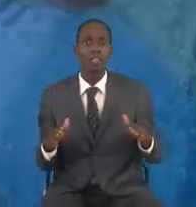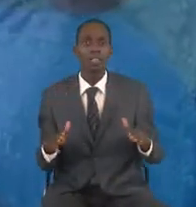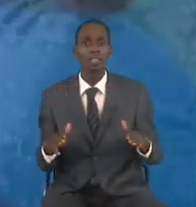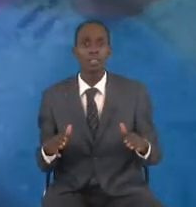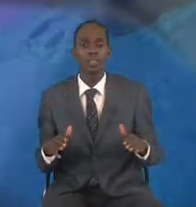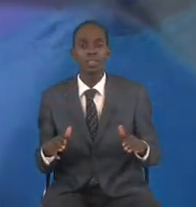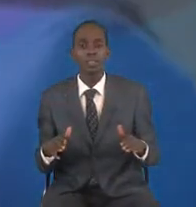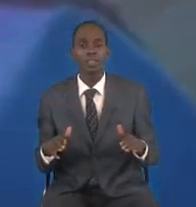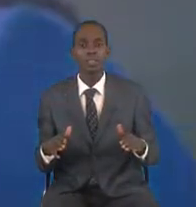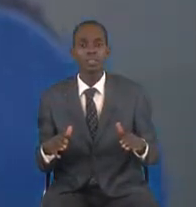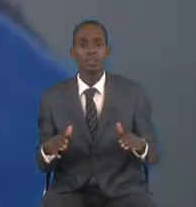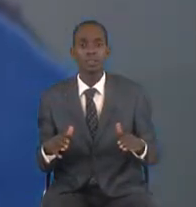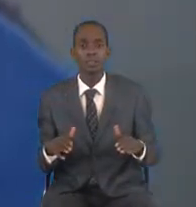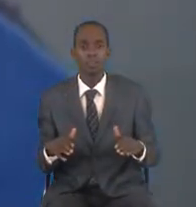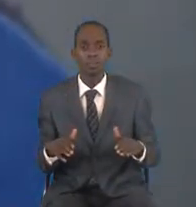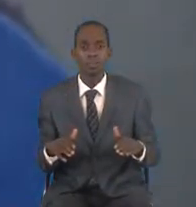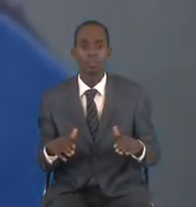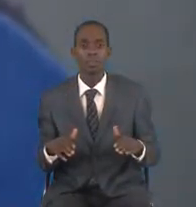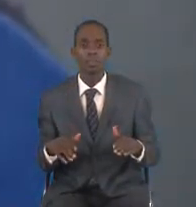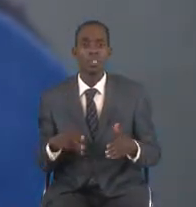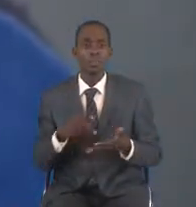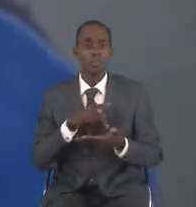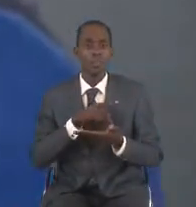sanctuary. Purify me,